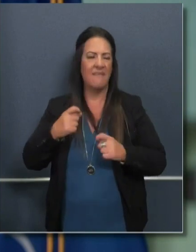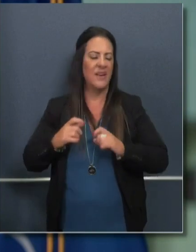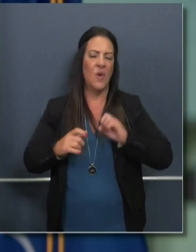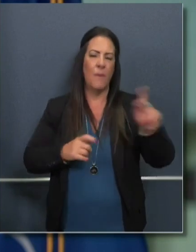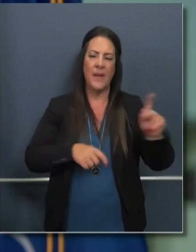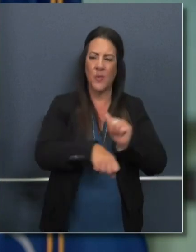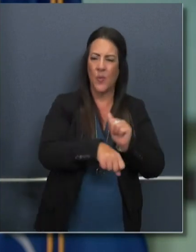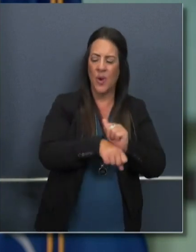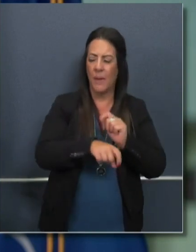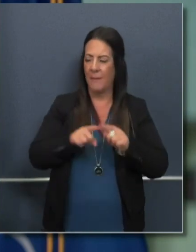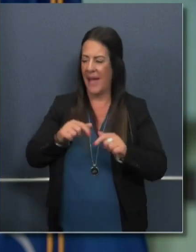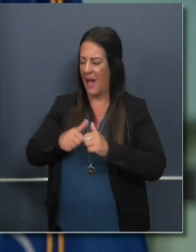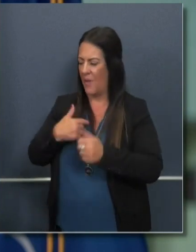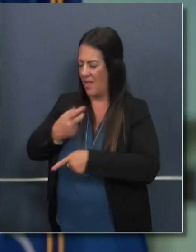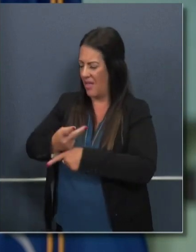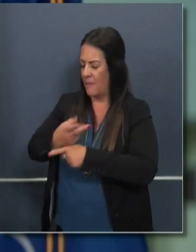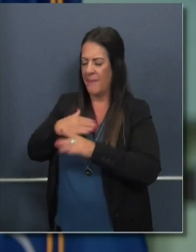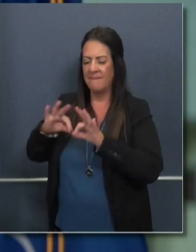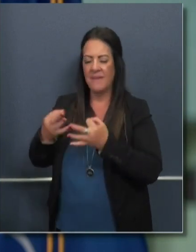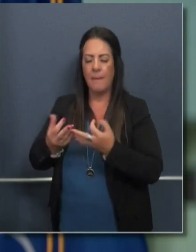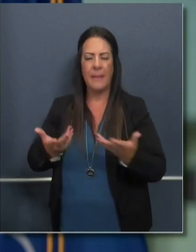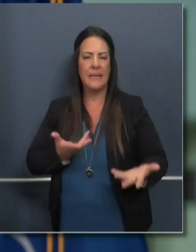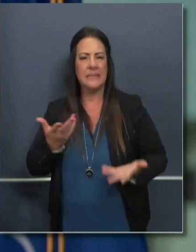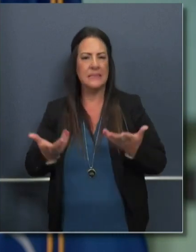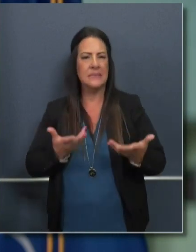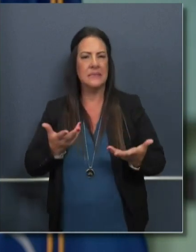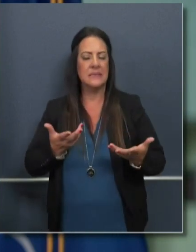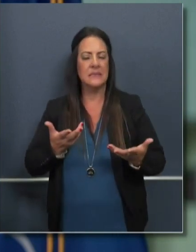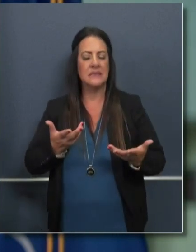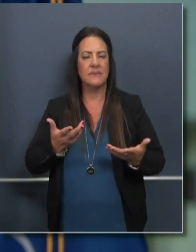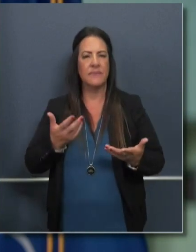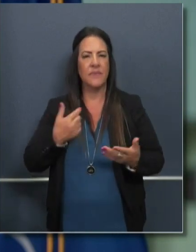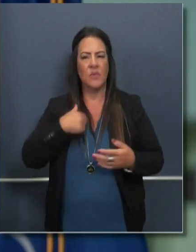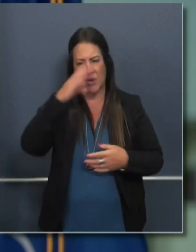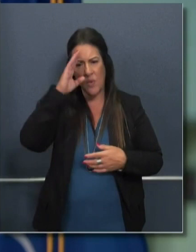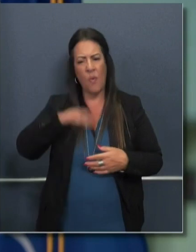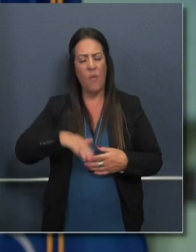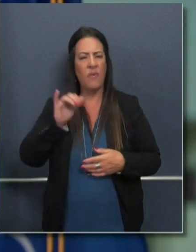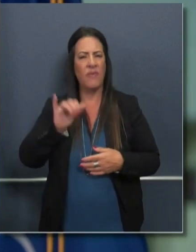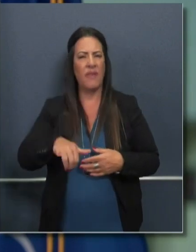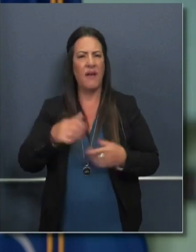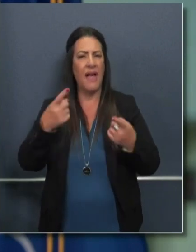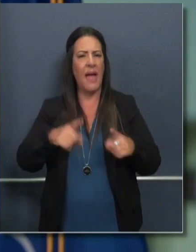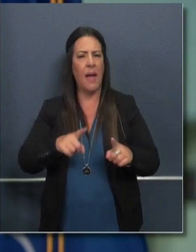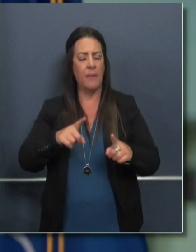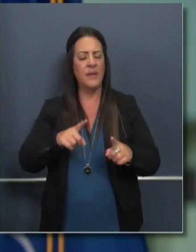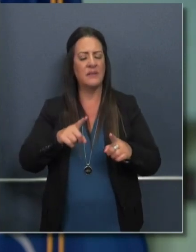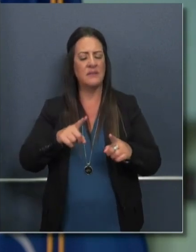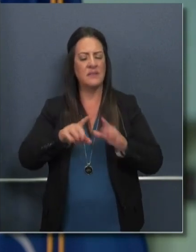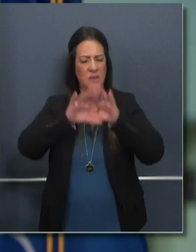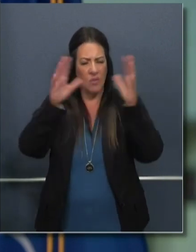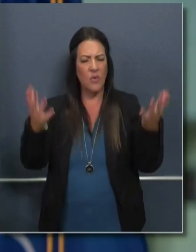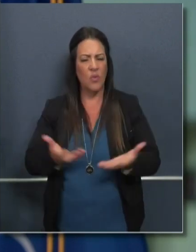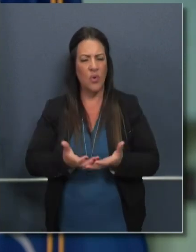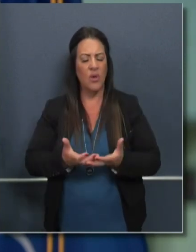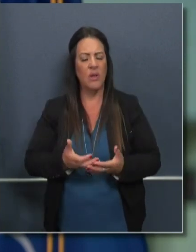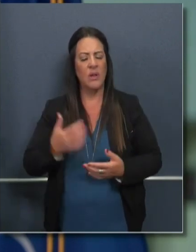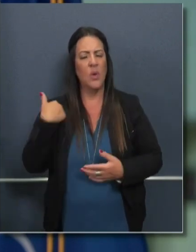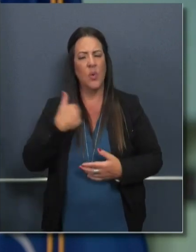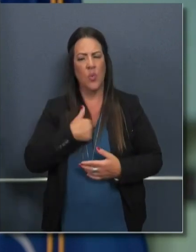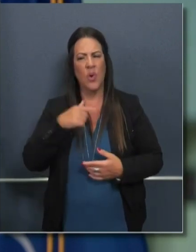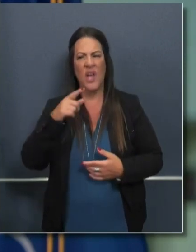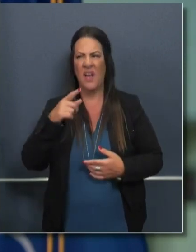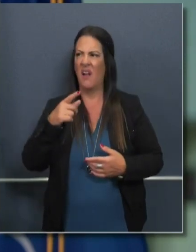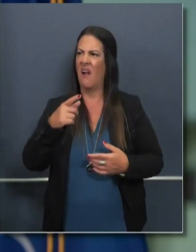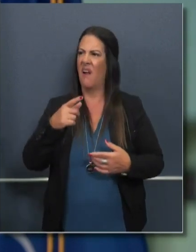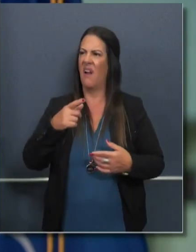privileges that are extended quite universally in most of the industrialized world. I believe the United States can do more and do better. That's